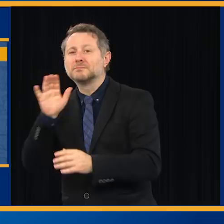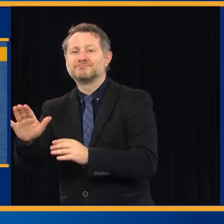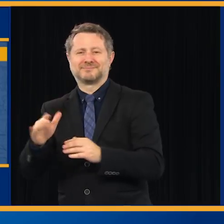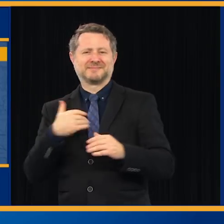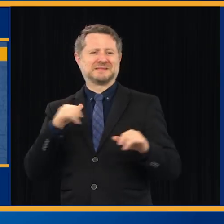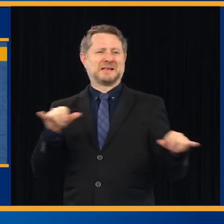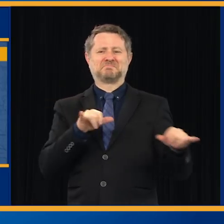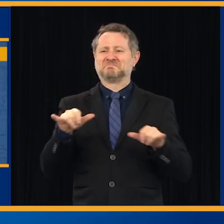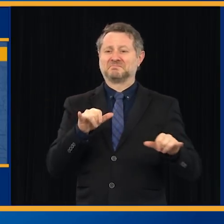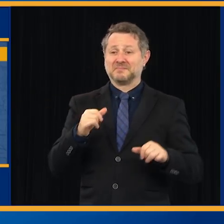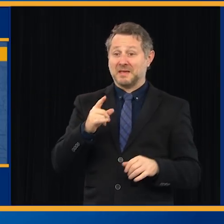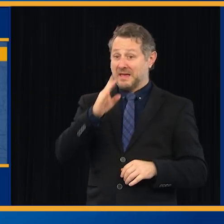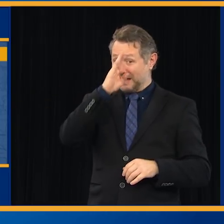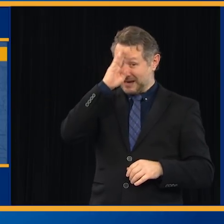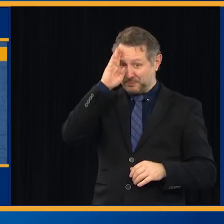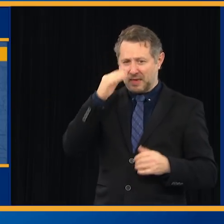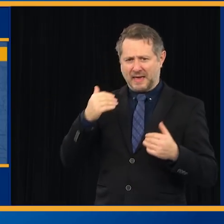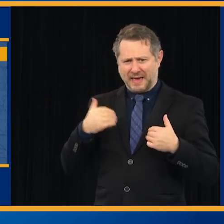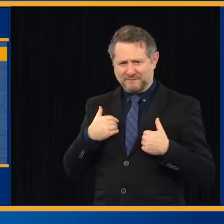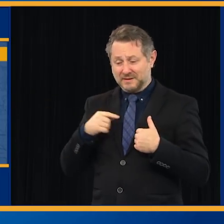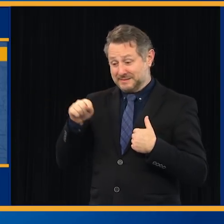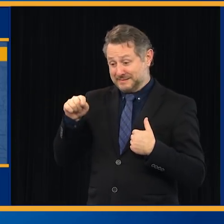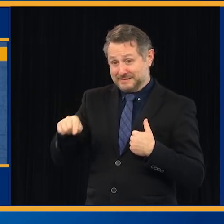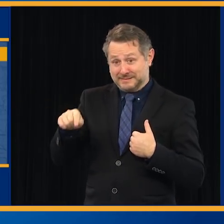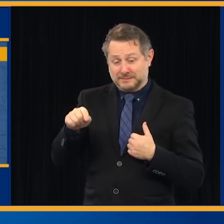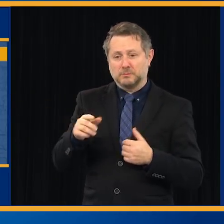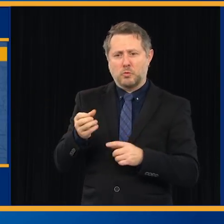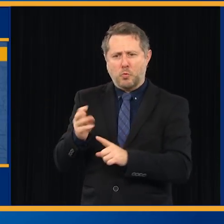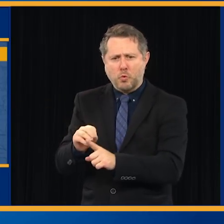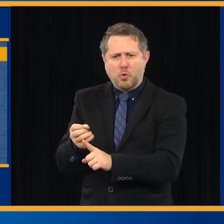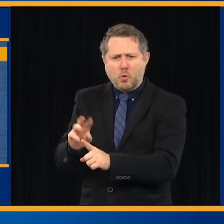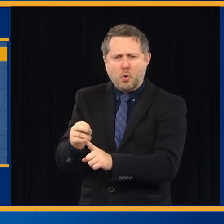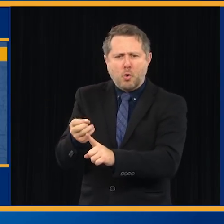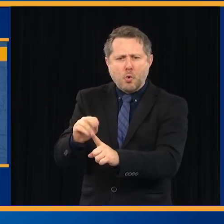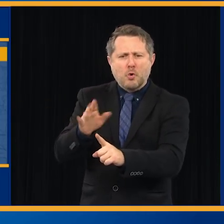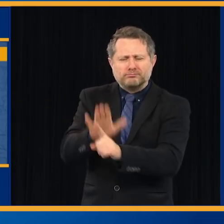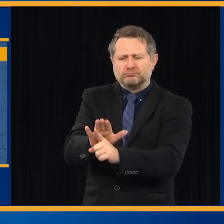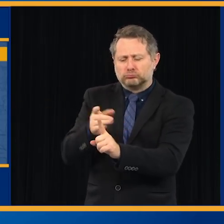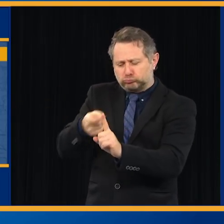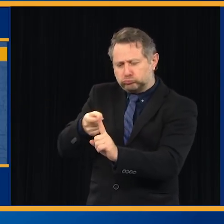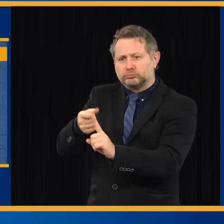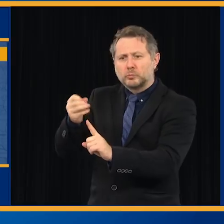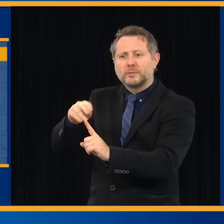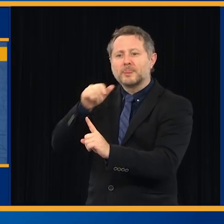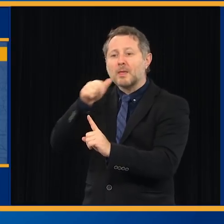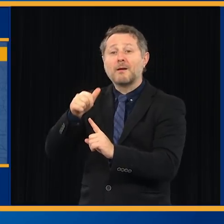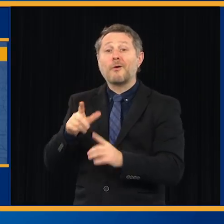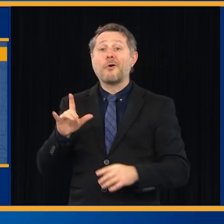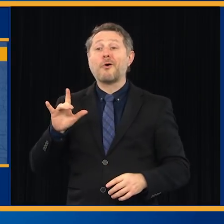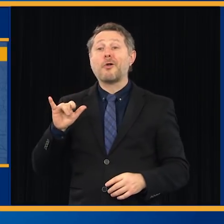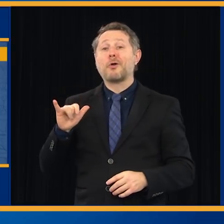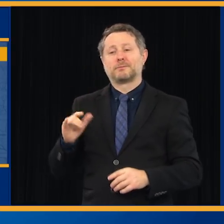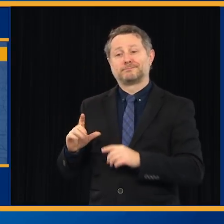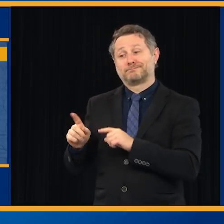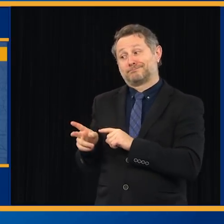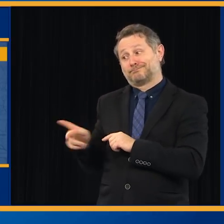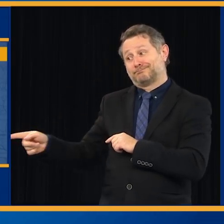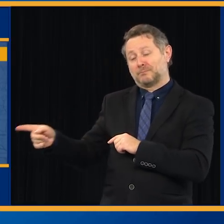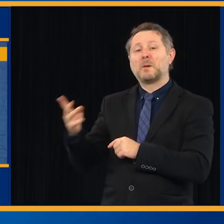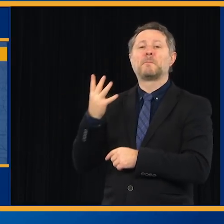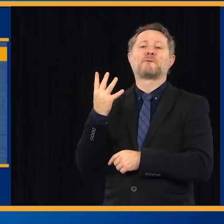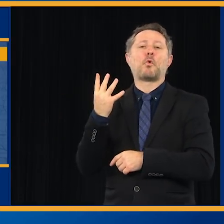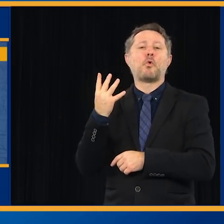thing with hospitals. Each hospital is an individual entity. Long Island, we have 4 public hospitals, but we have 19 private